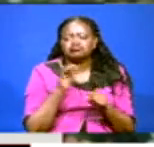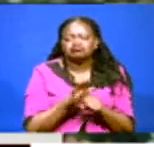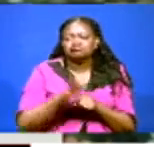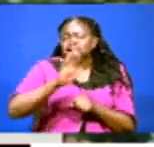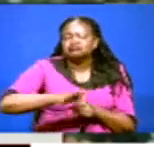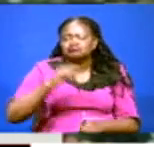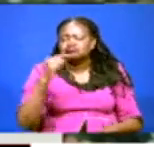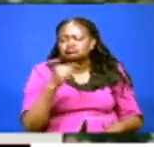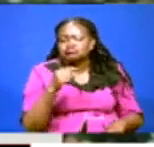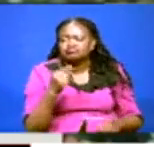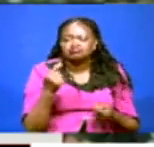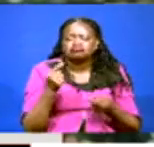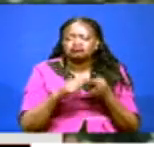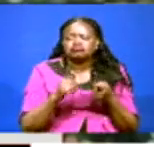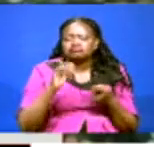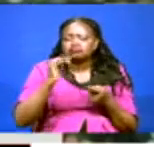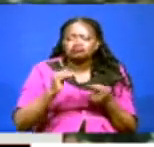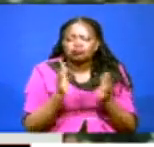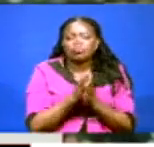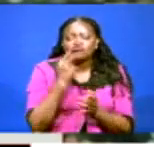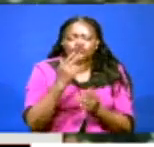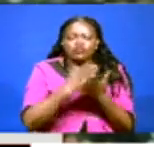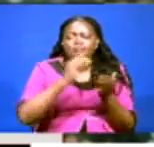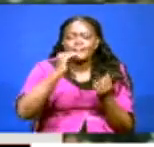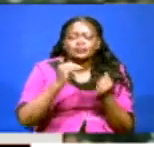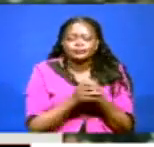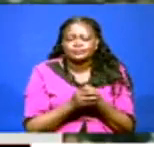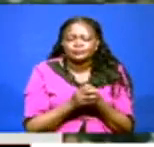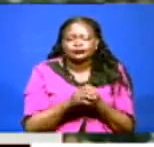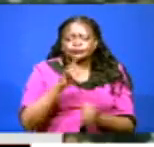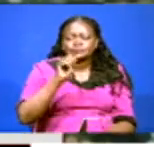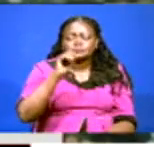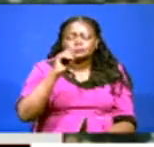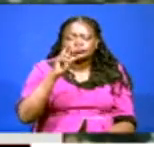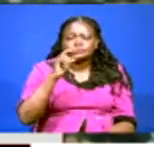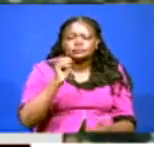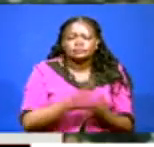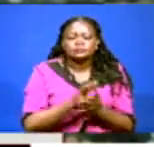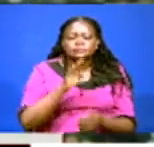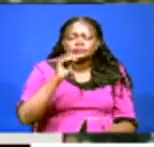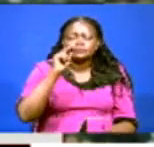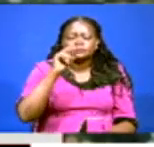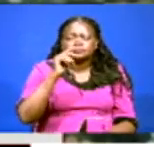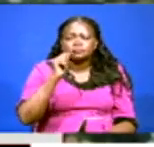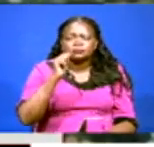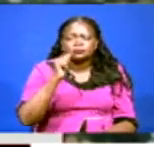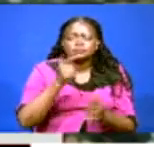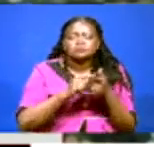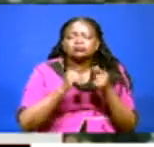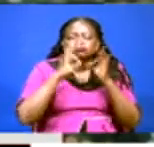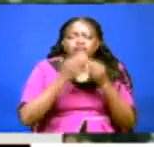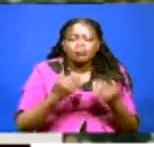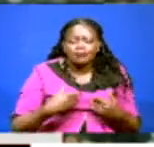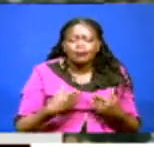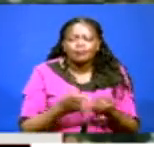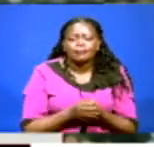Garissa County, in two sub-counties, that is Lagdera and Balambala. The families have really